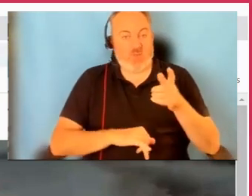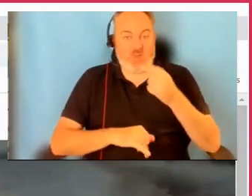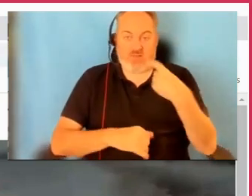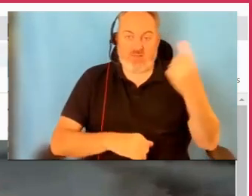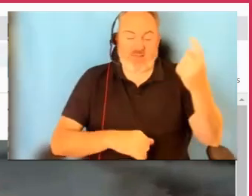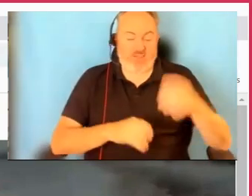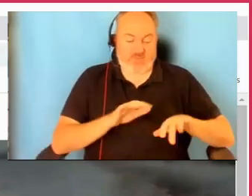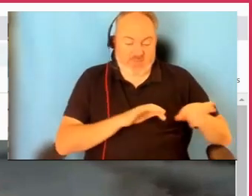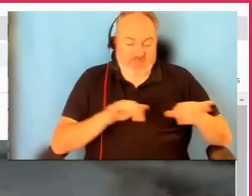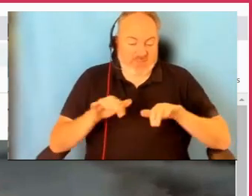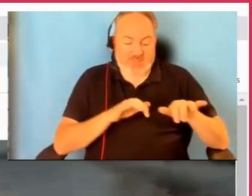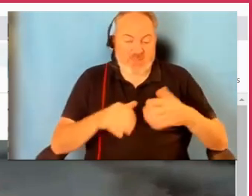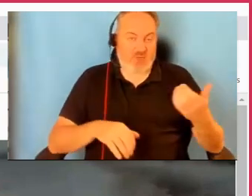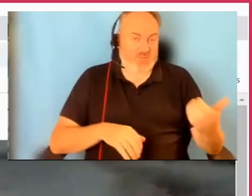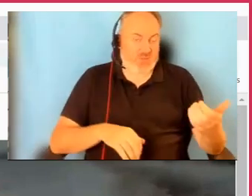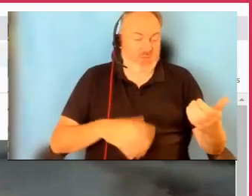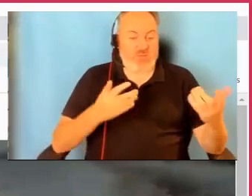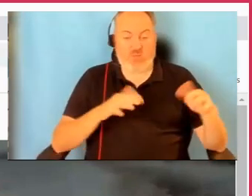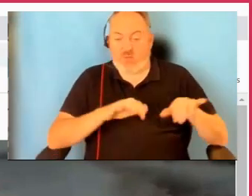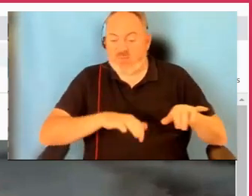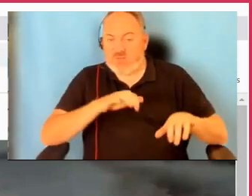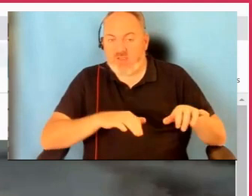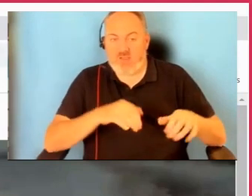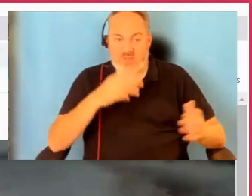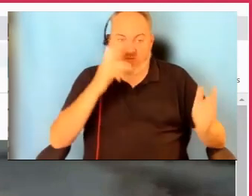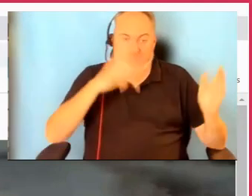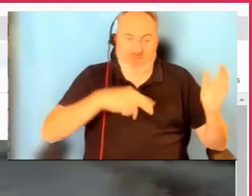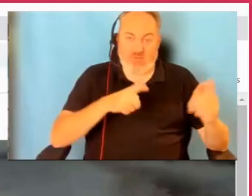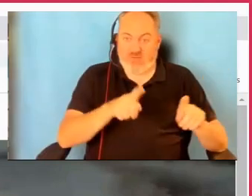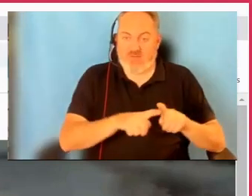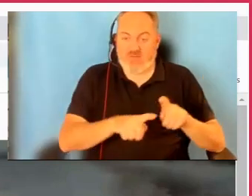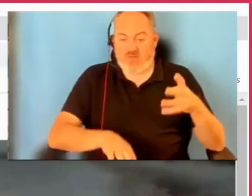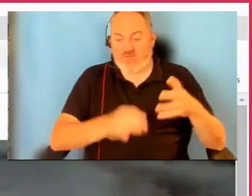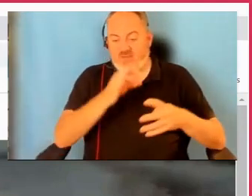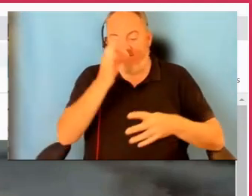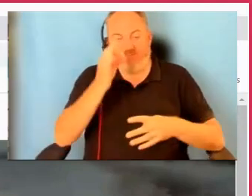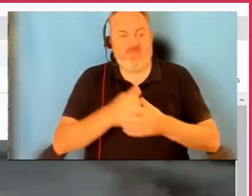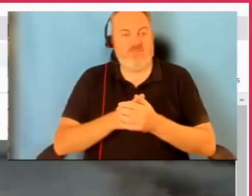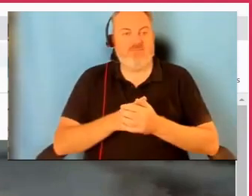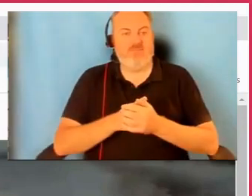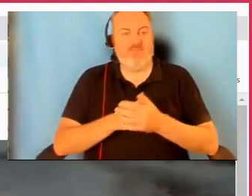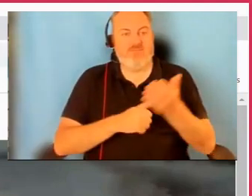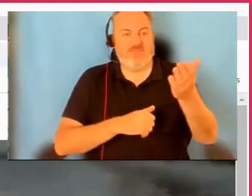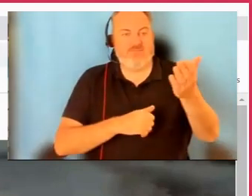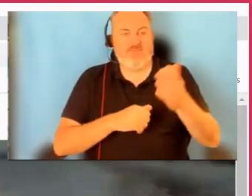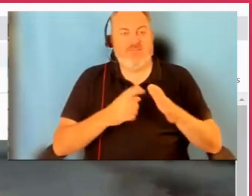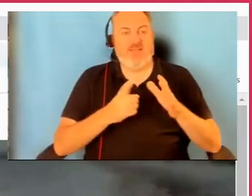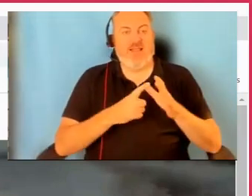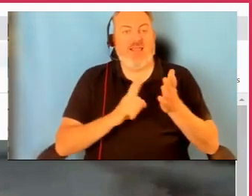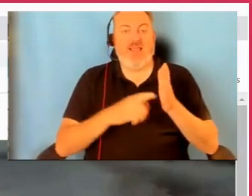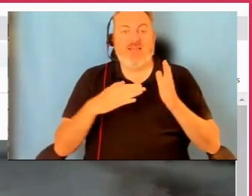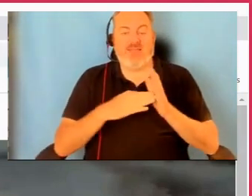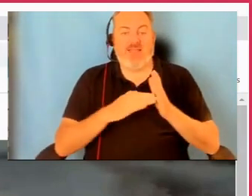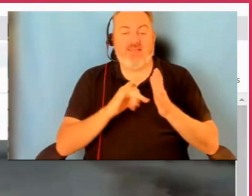device if you're able to. So you'll just see the web link is